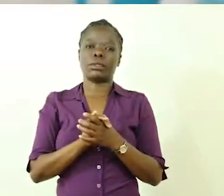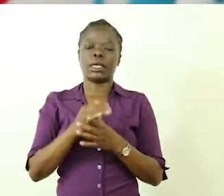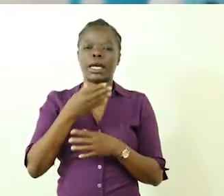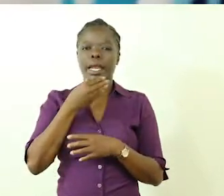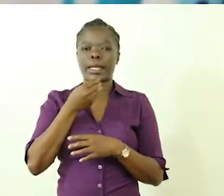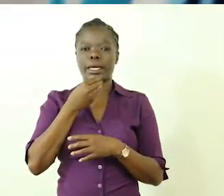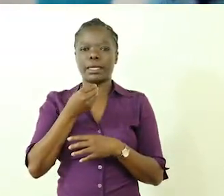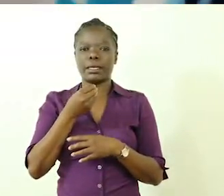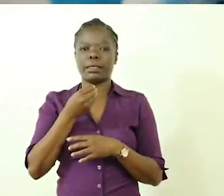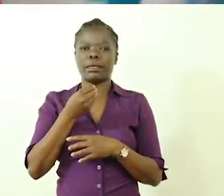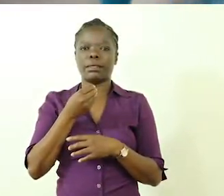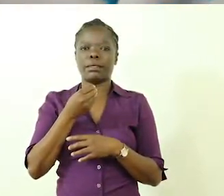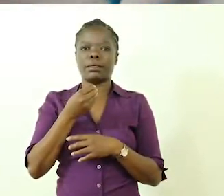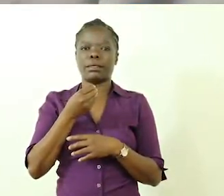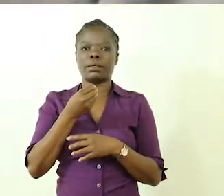Daddy,